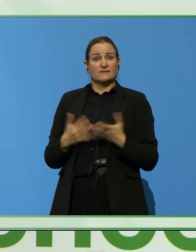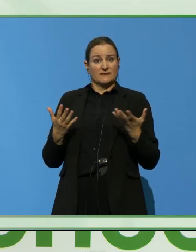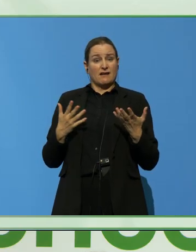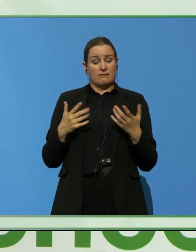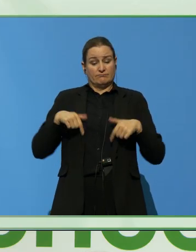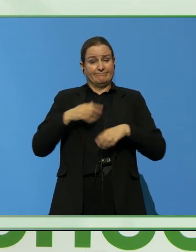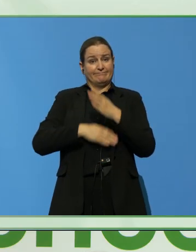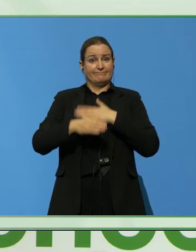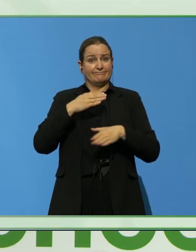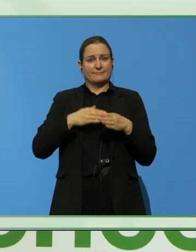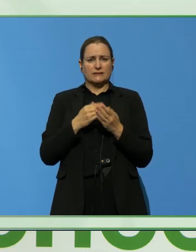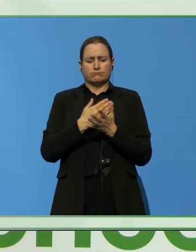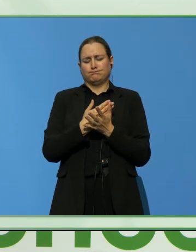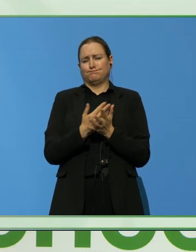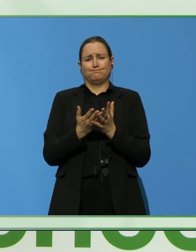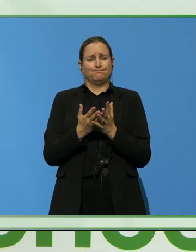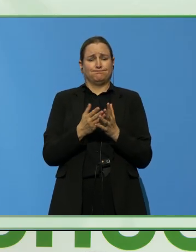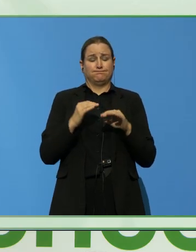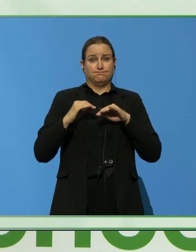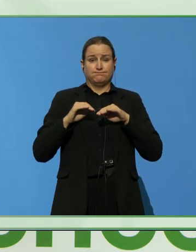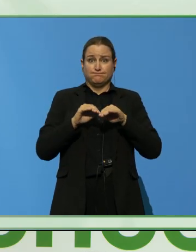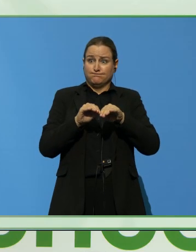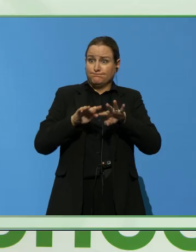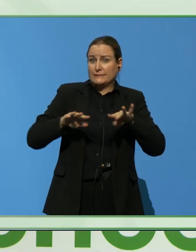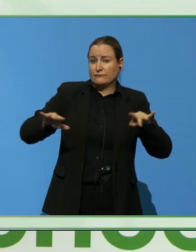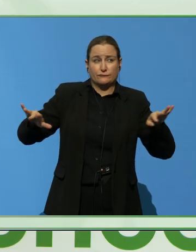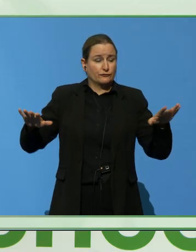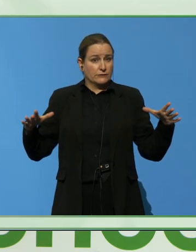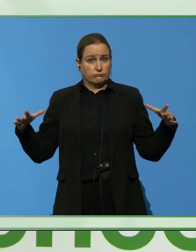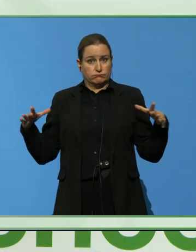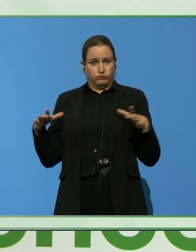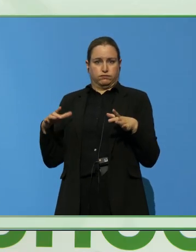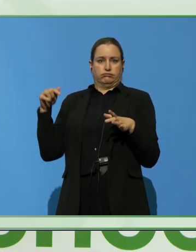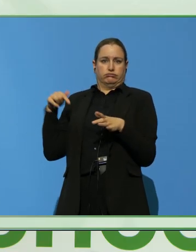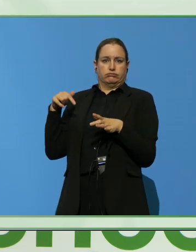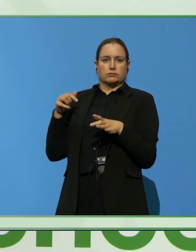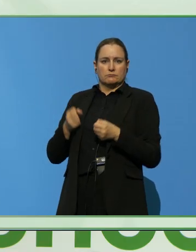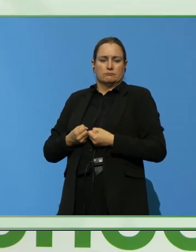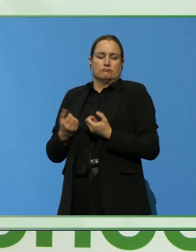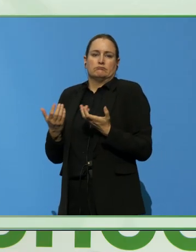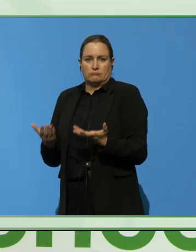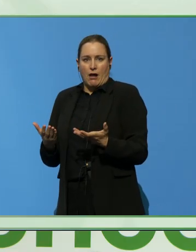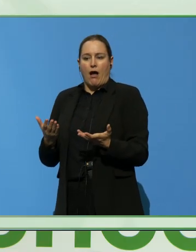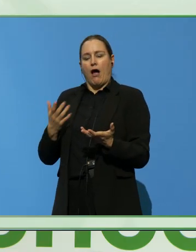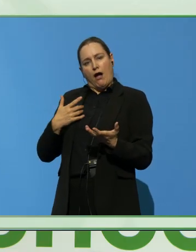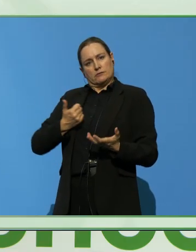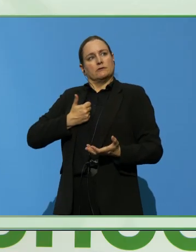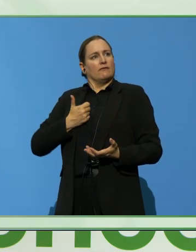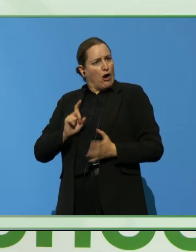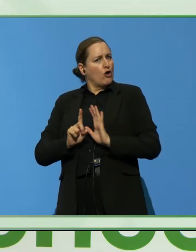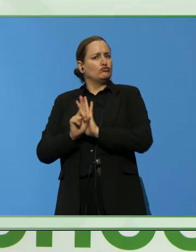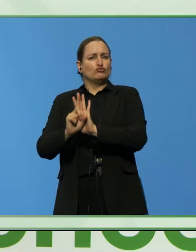of people with disabilities, life and experience. And that creates in society a multiple effect, which is what we all want to achieve,